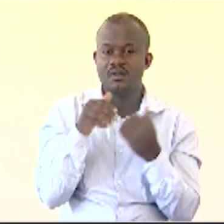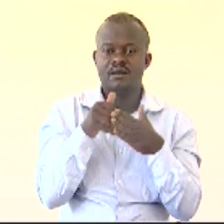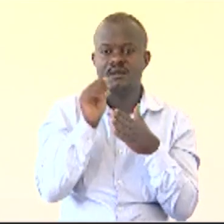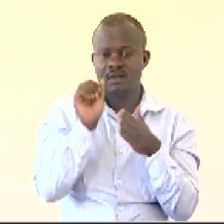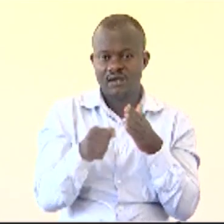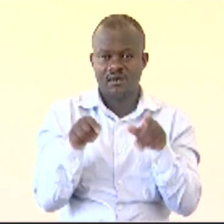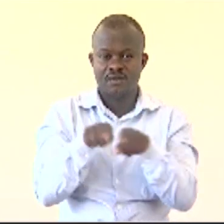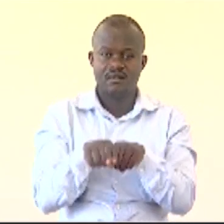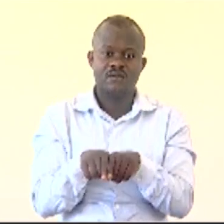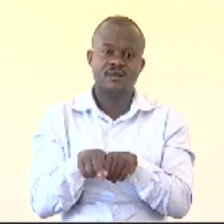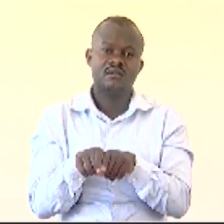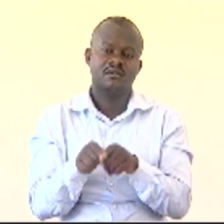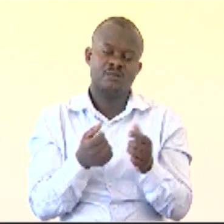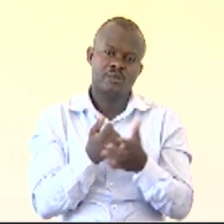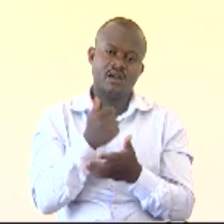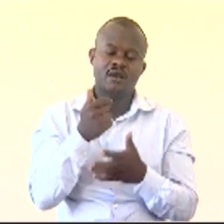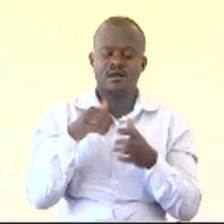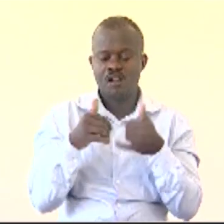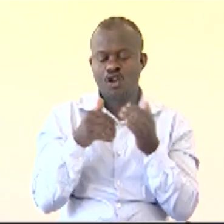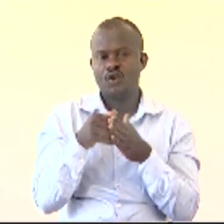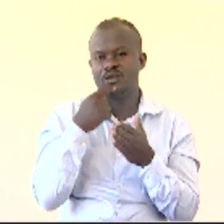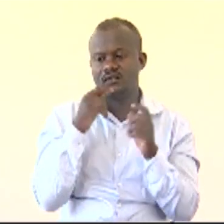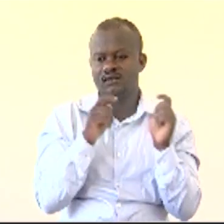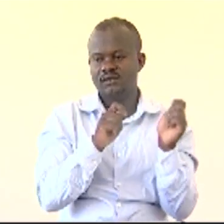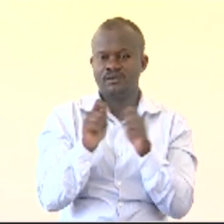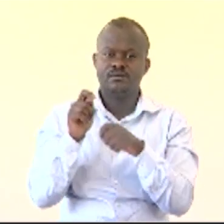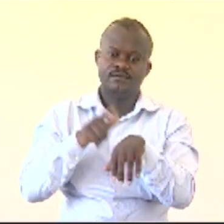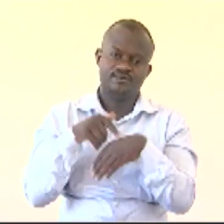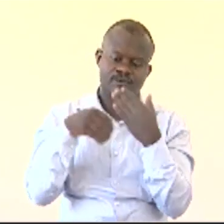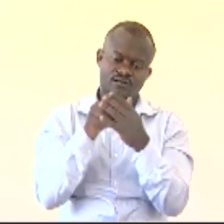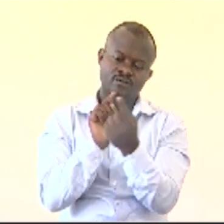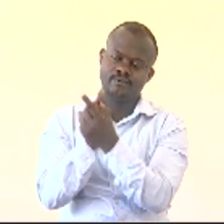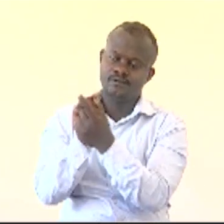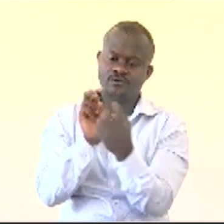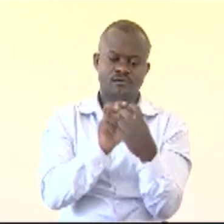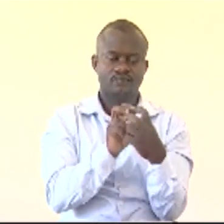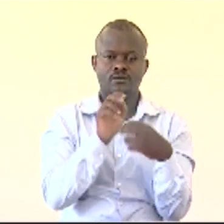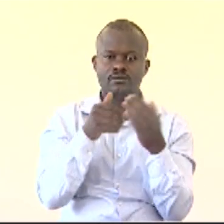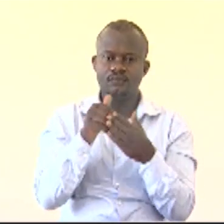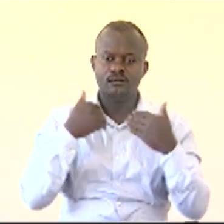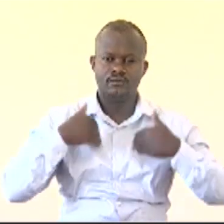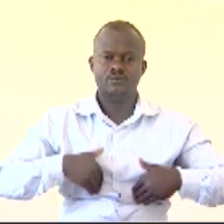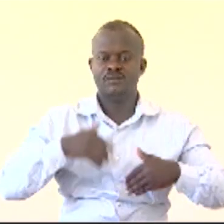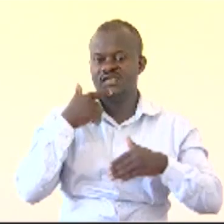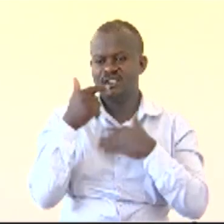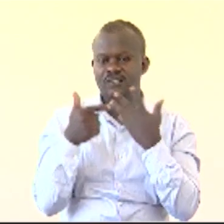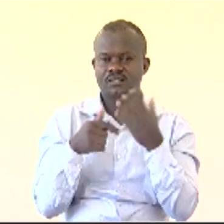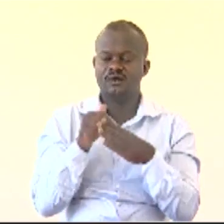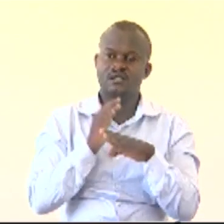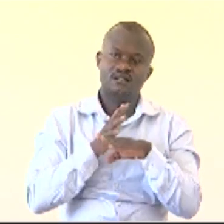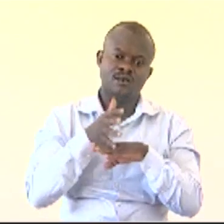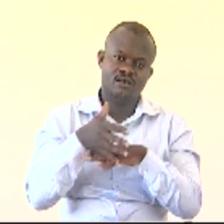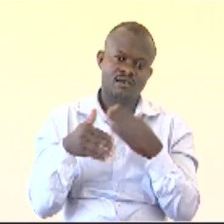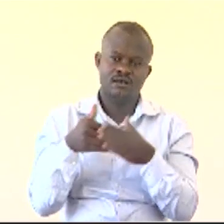also play a role in the transmission. When you're in contact with those bodies, that after maybe